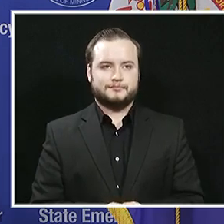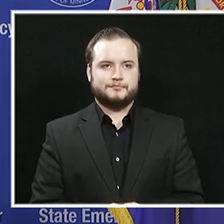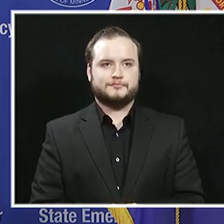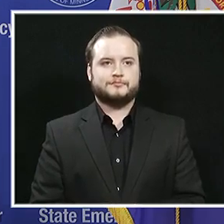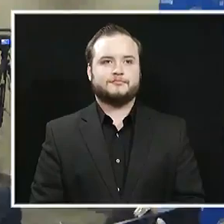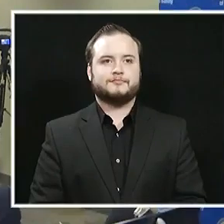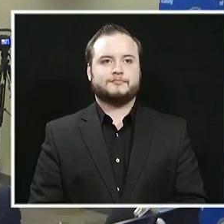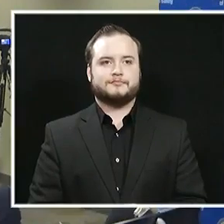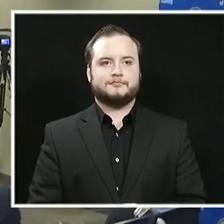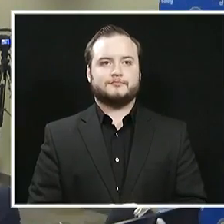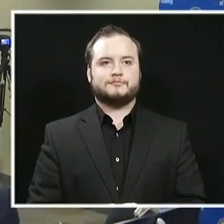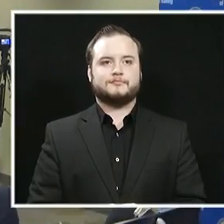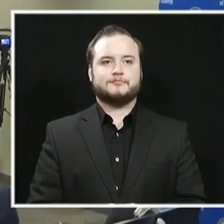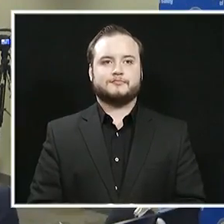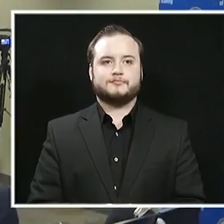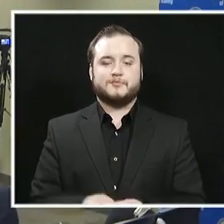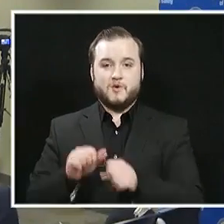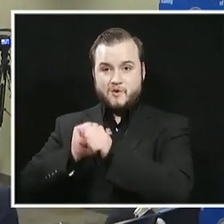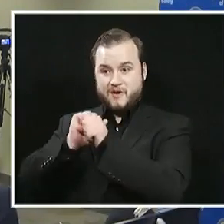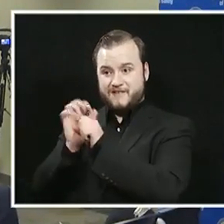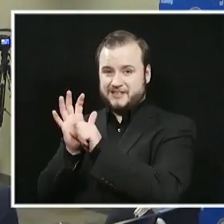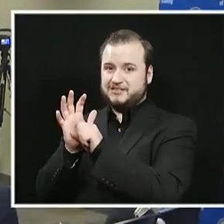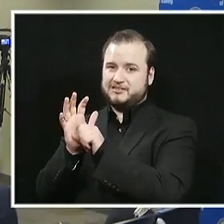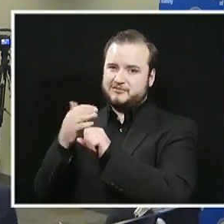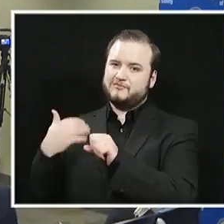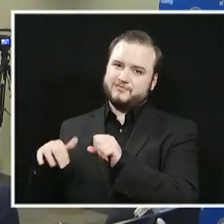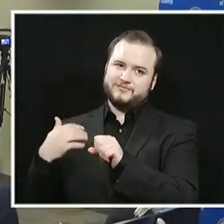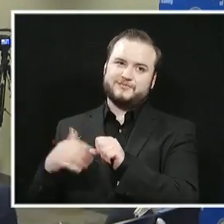done that. Tom. Governor, a couple of questions about